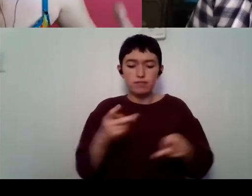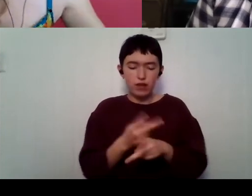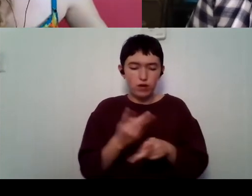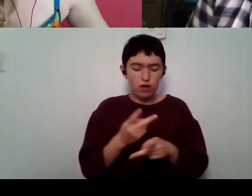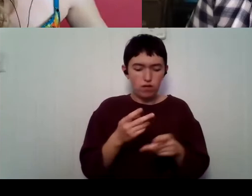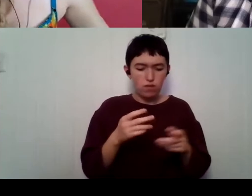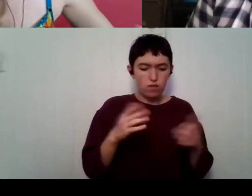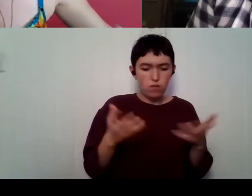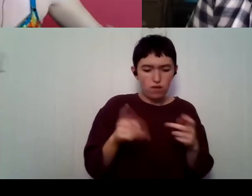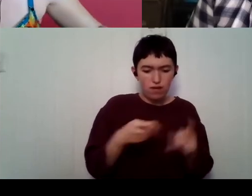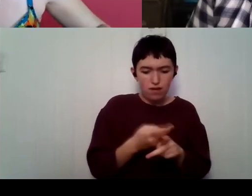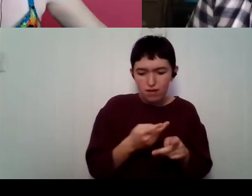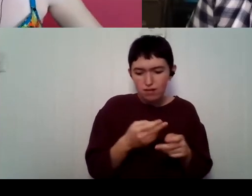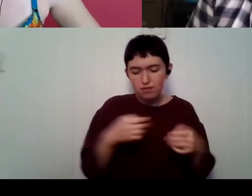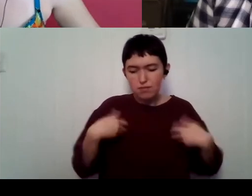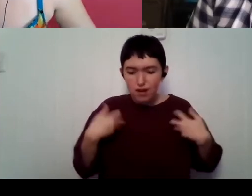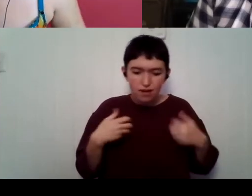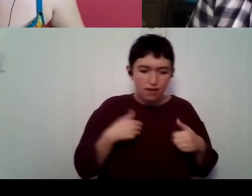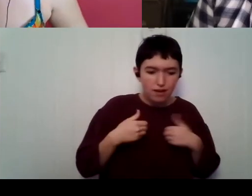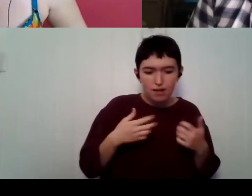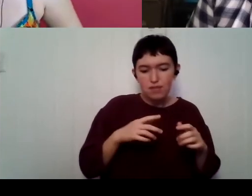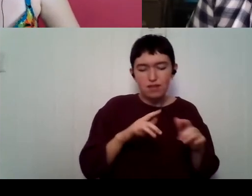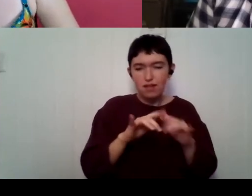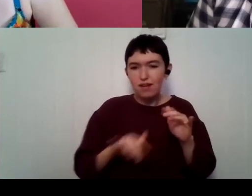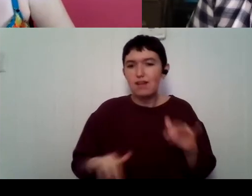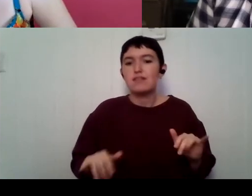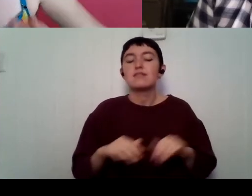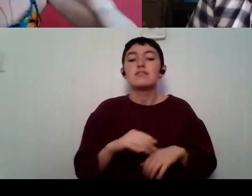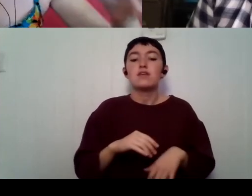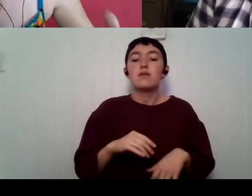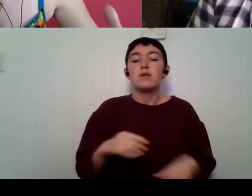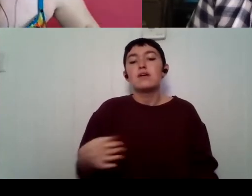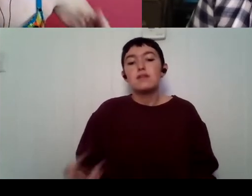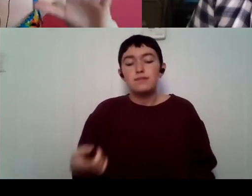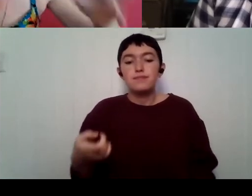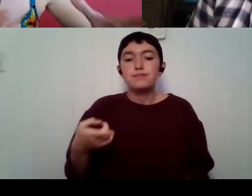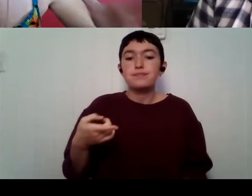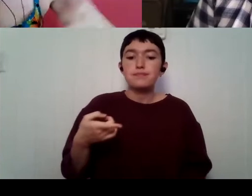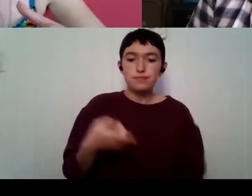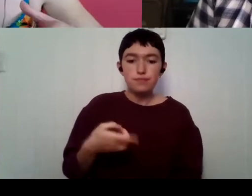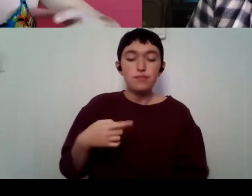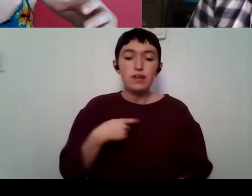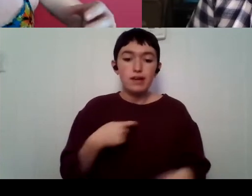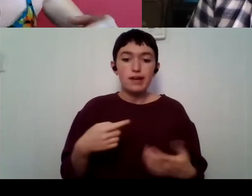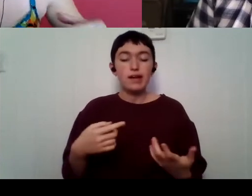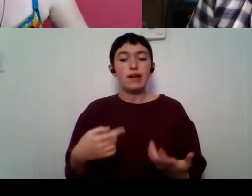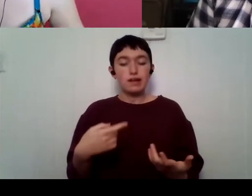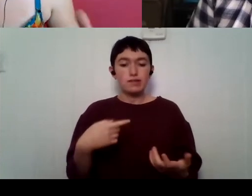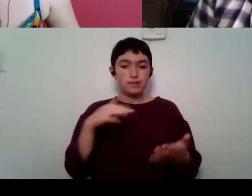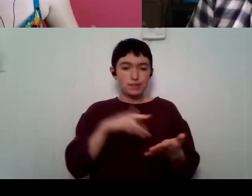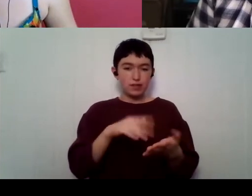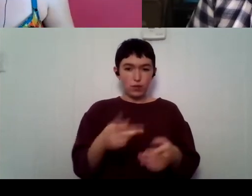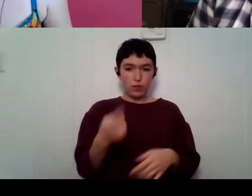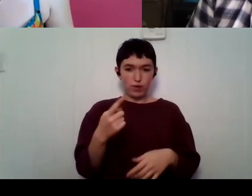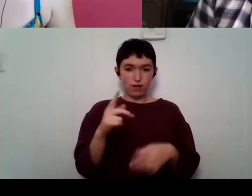the Azuero spider monkey, which is Ateles jeffrei azurensis. It's a subspecies of Ateles jeffrei, but there's never